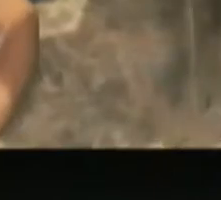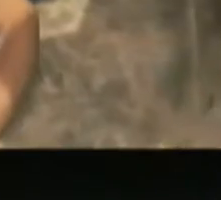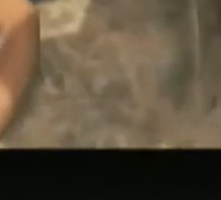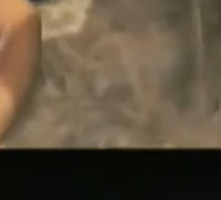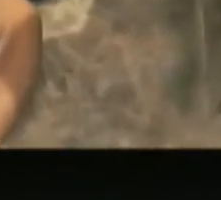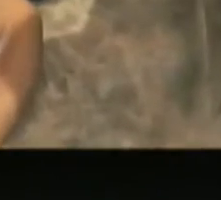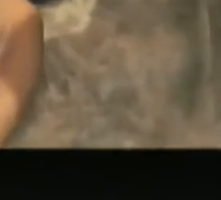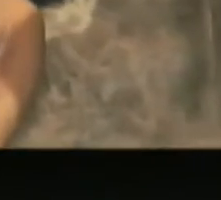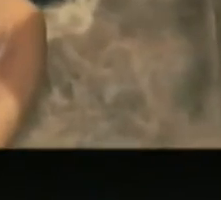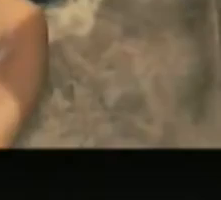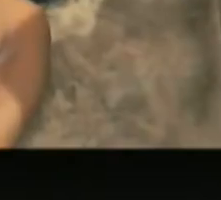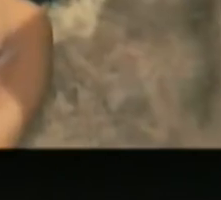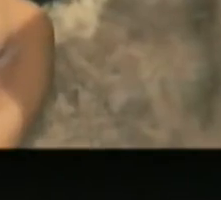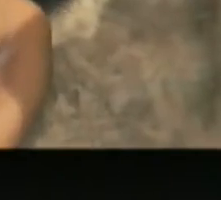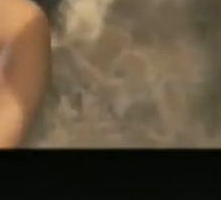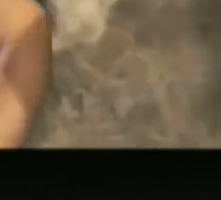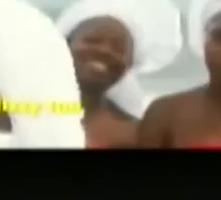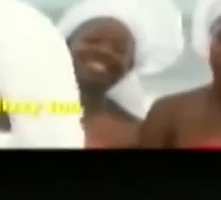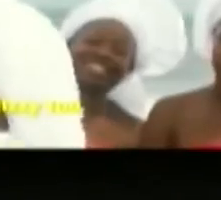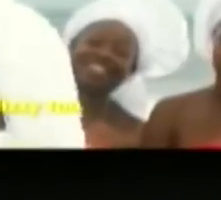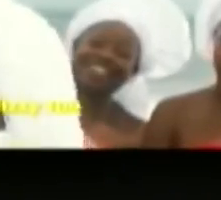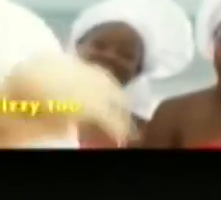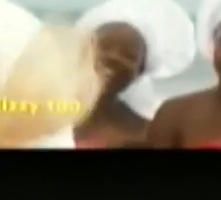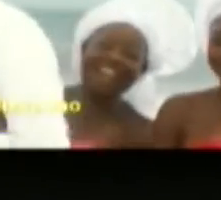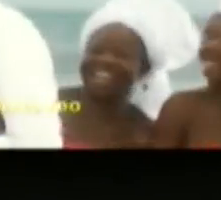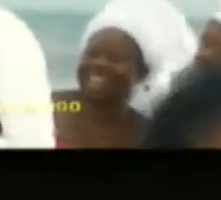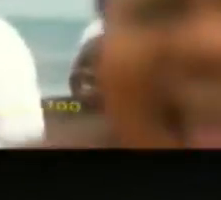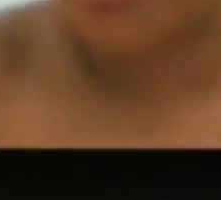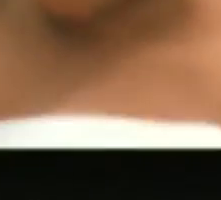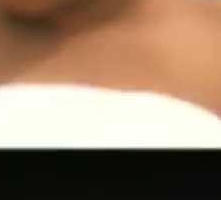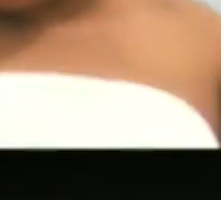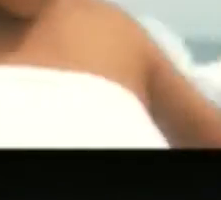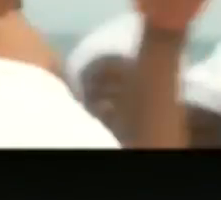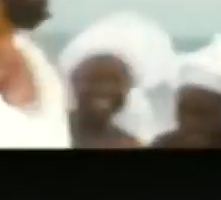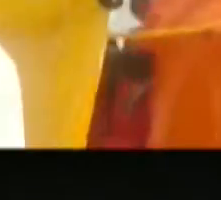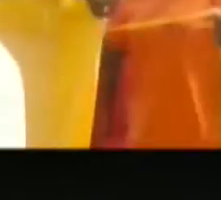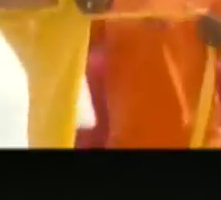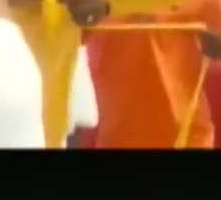Me, where don't they hungry? Emegana, oh, you defer my coming.